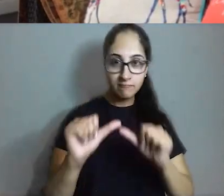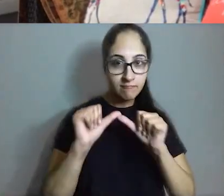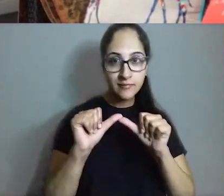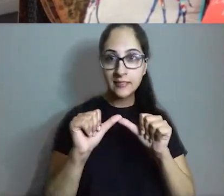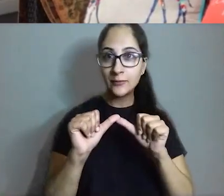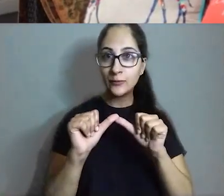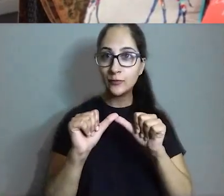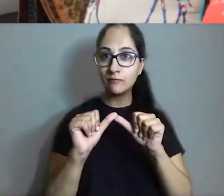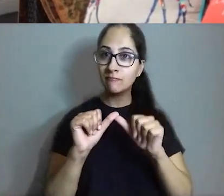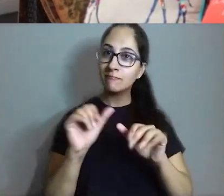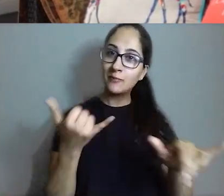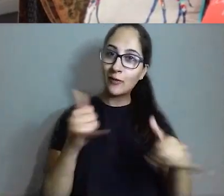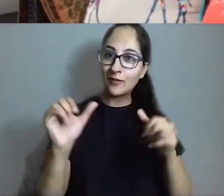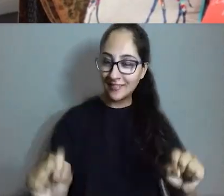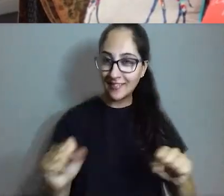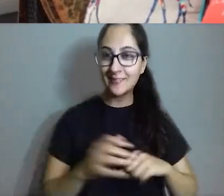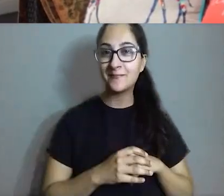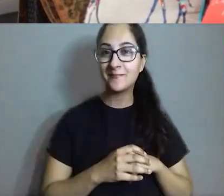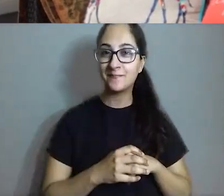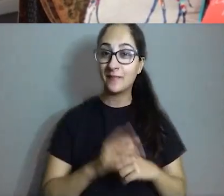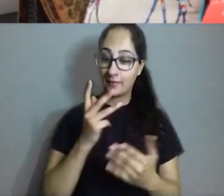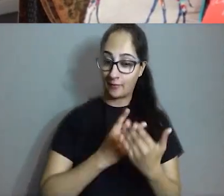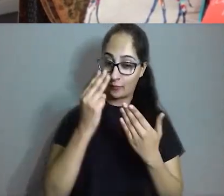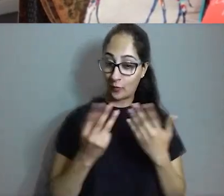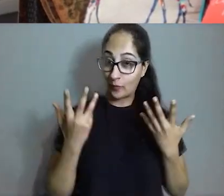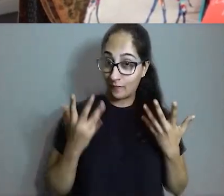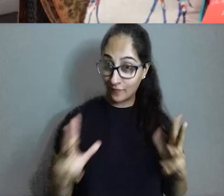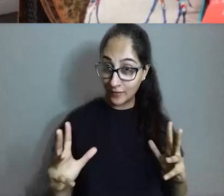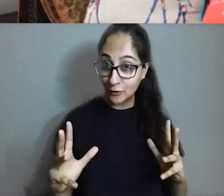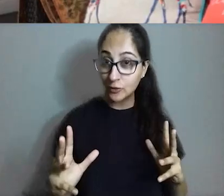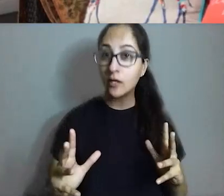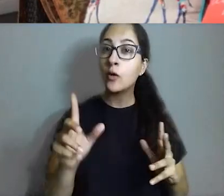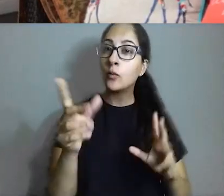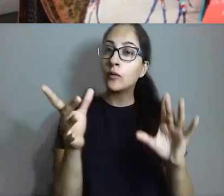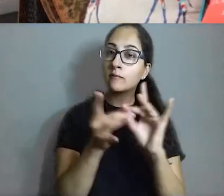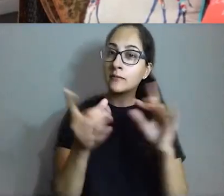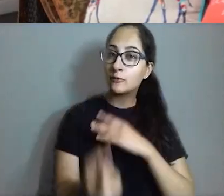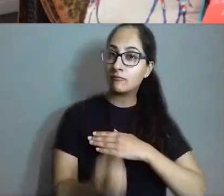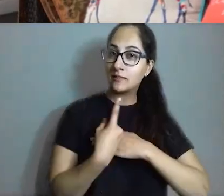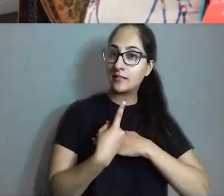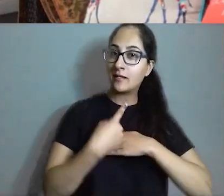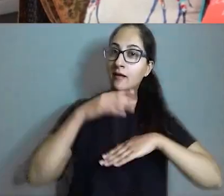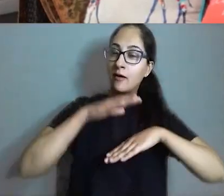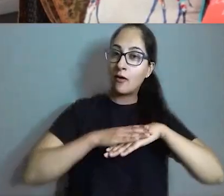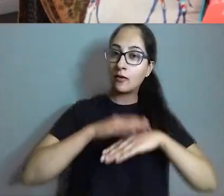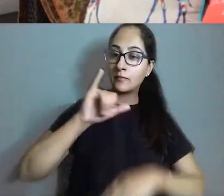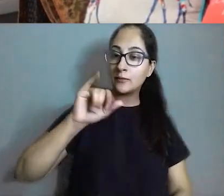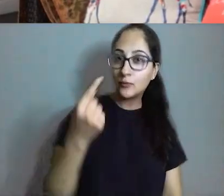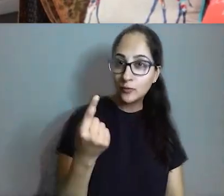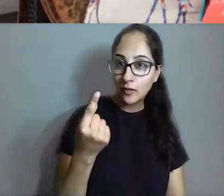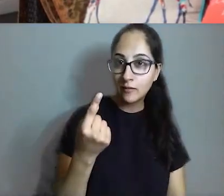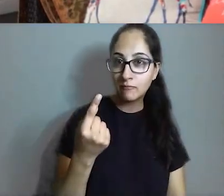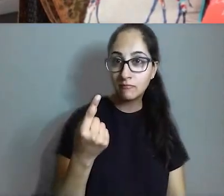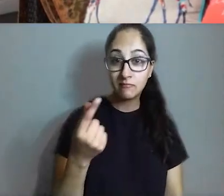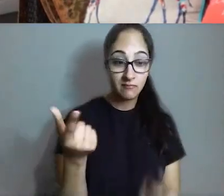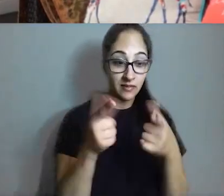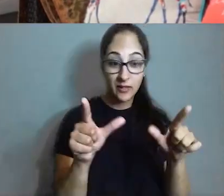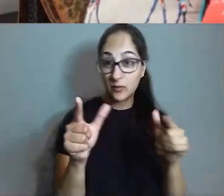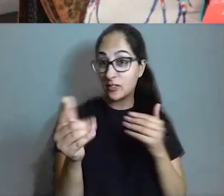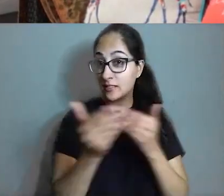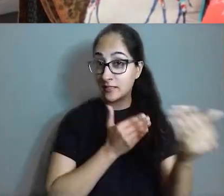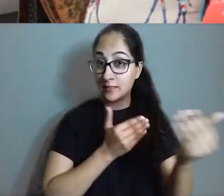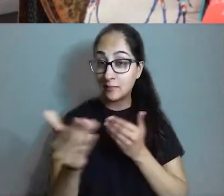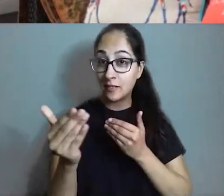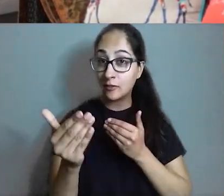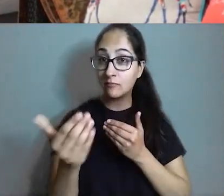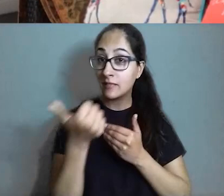doesn't have to end here just because it's Friday. Tweet me your favorite music. Doesn't matter what language, English, Farsi, French,